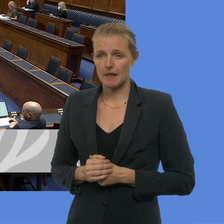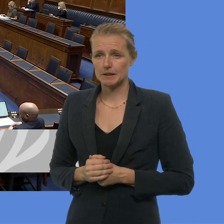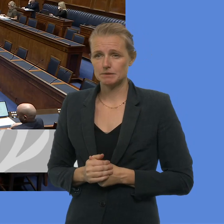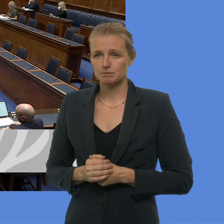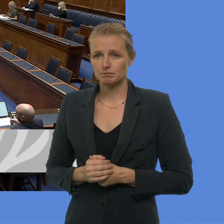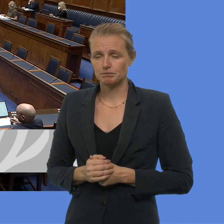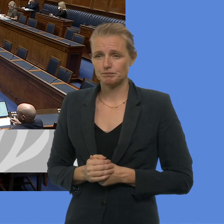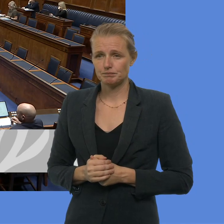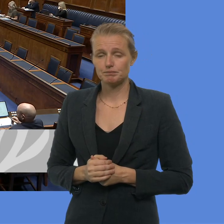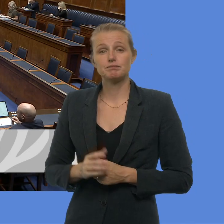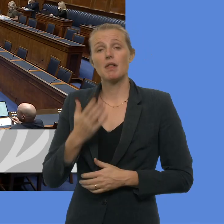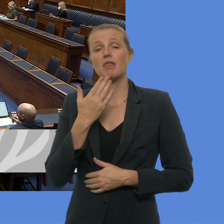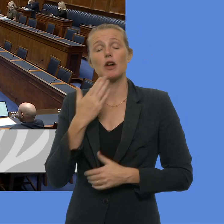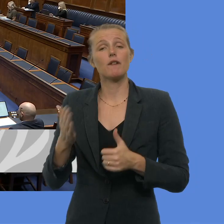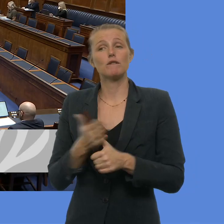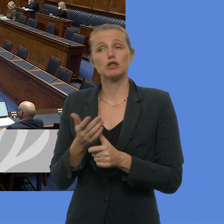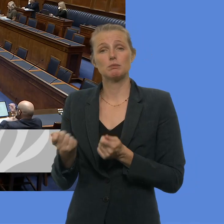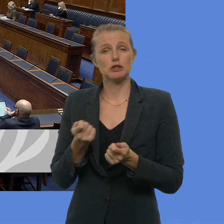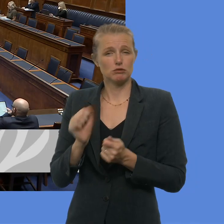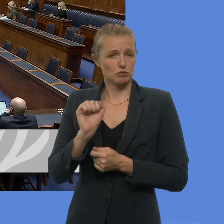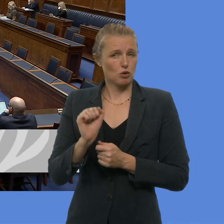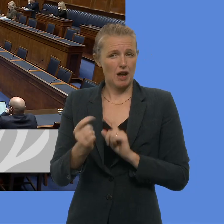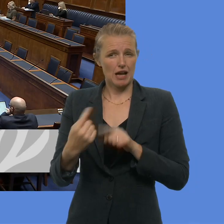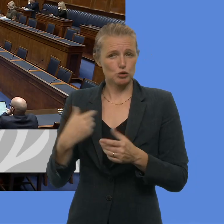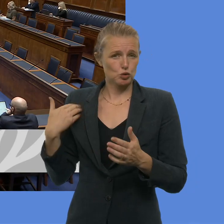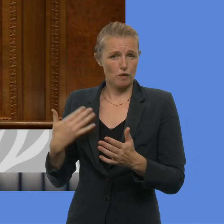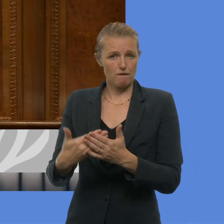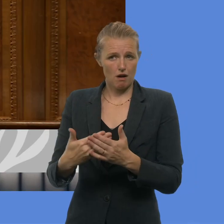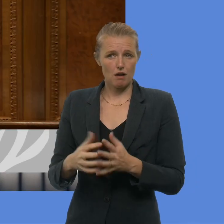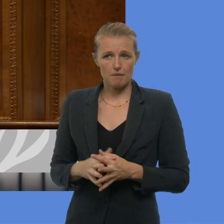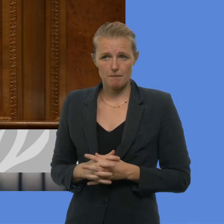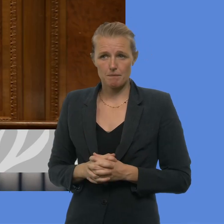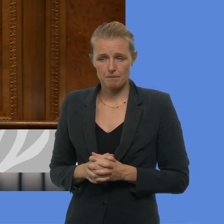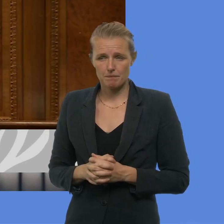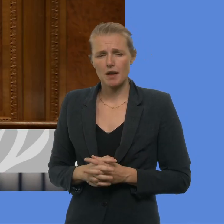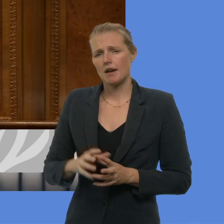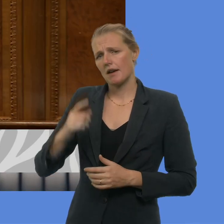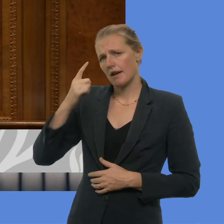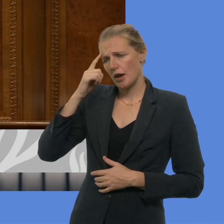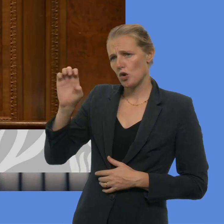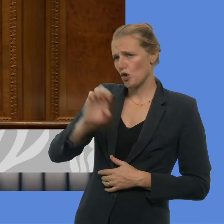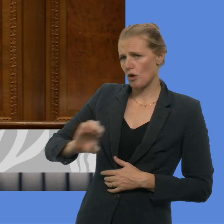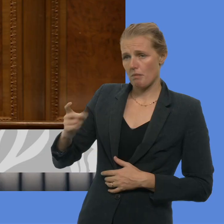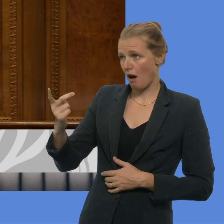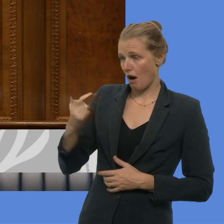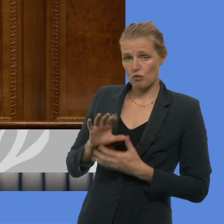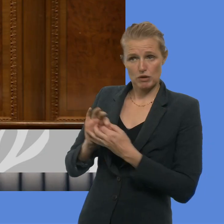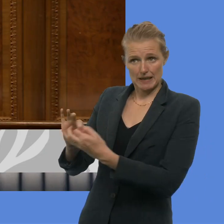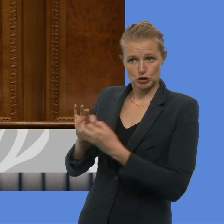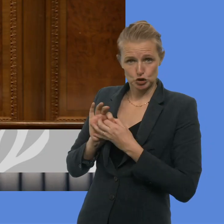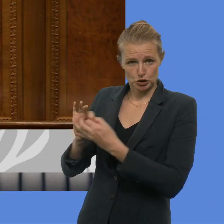To thank the First Minister for her answer so far. To the economic element of our relationship with Europe. You mentioned in